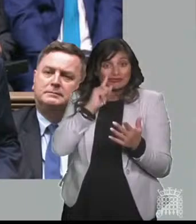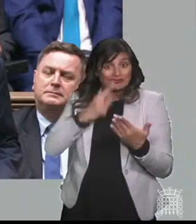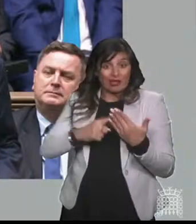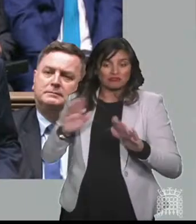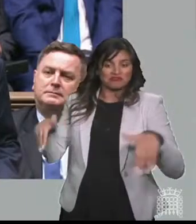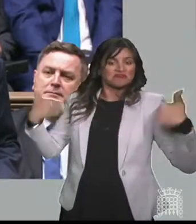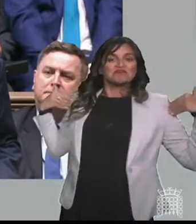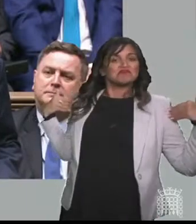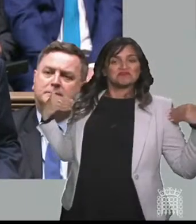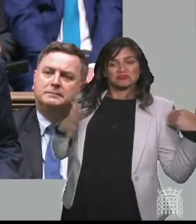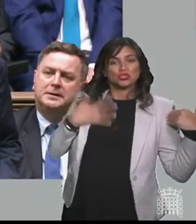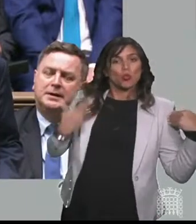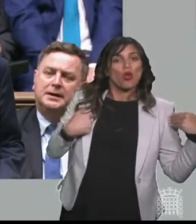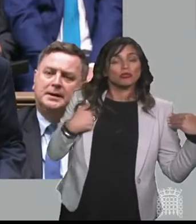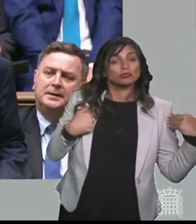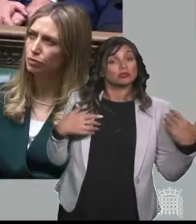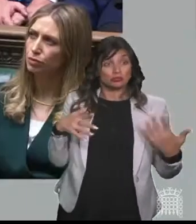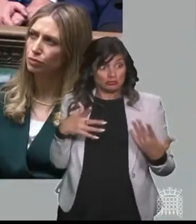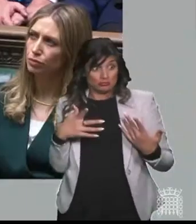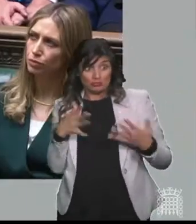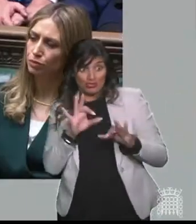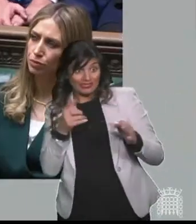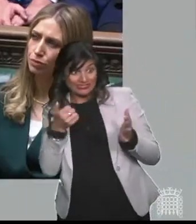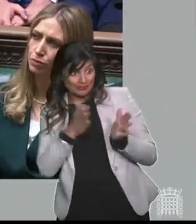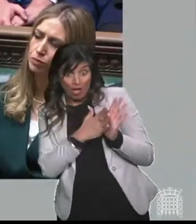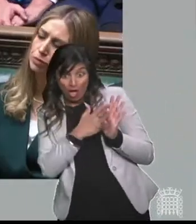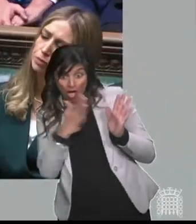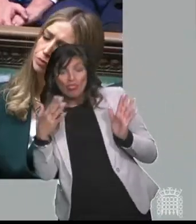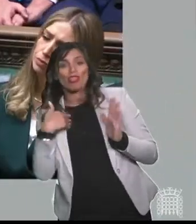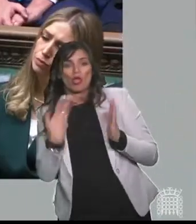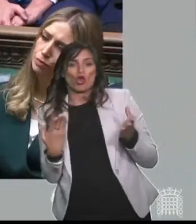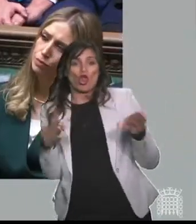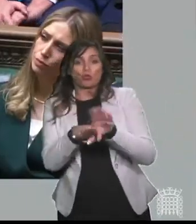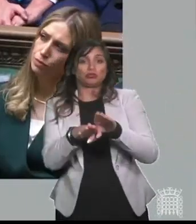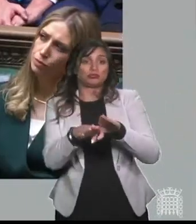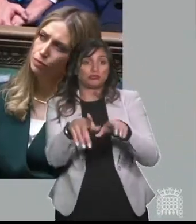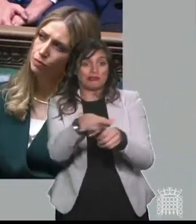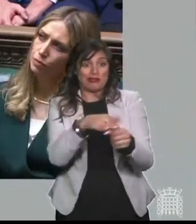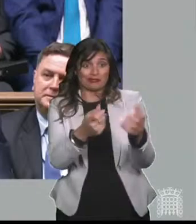and stop their benefits. Taken together